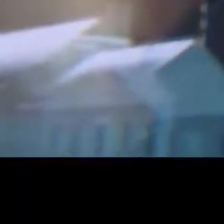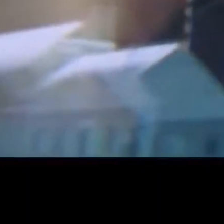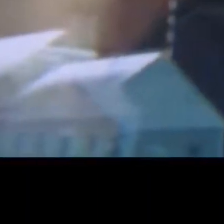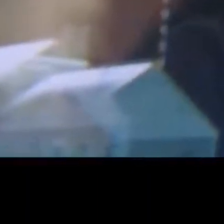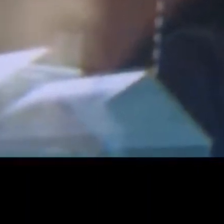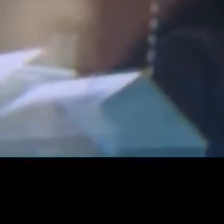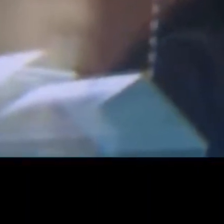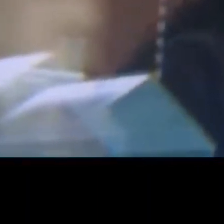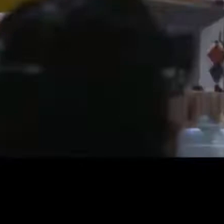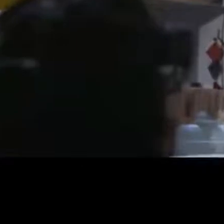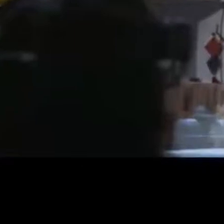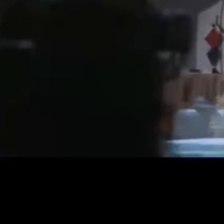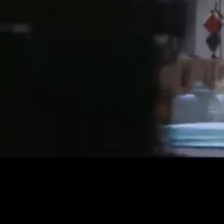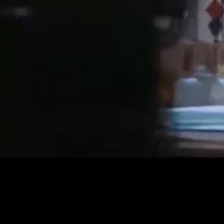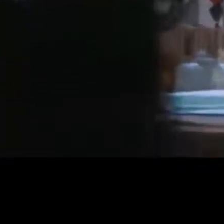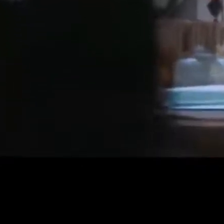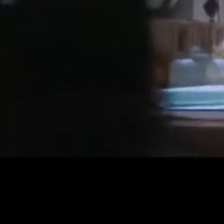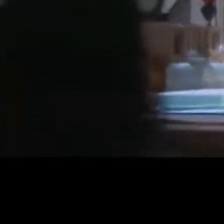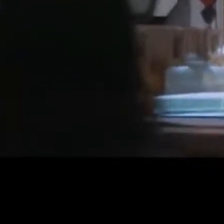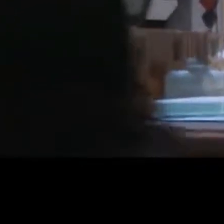us. Hey, just in time.